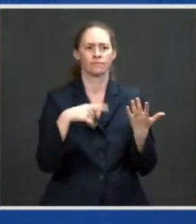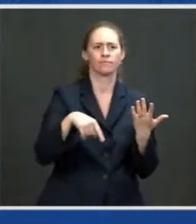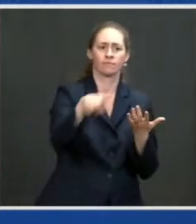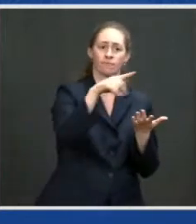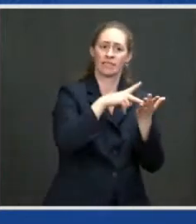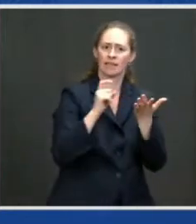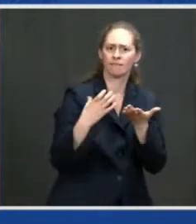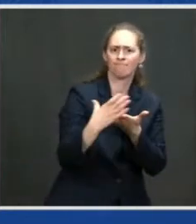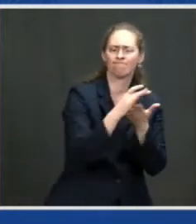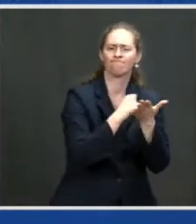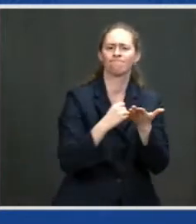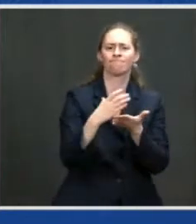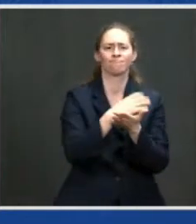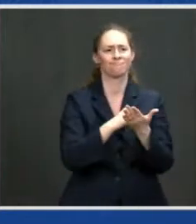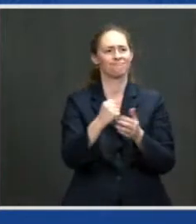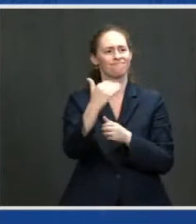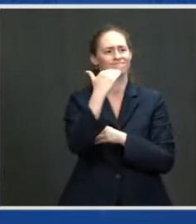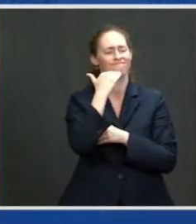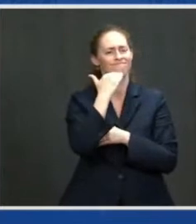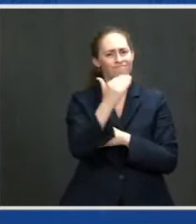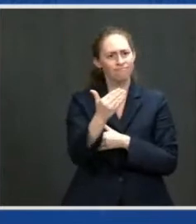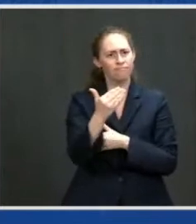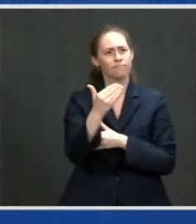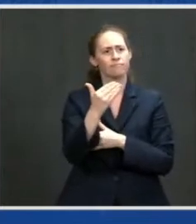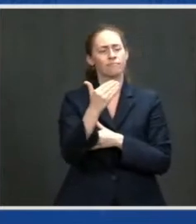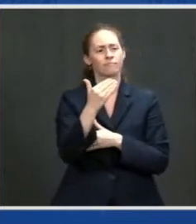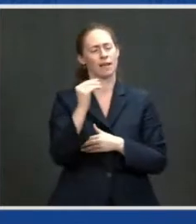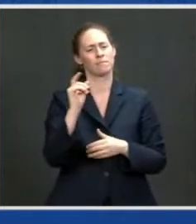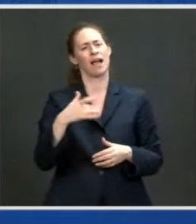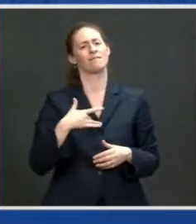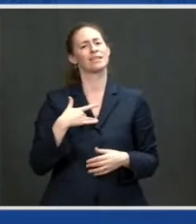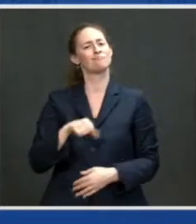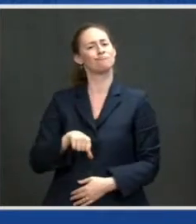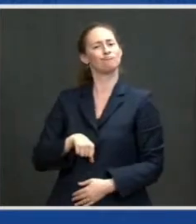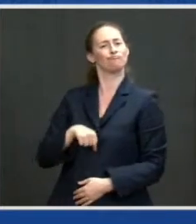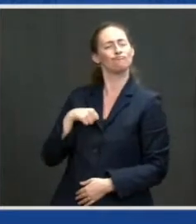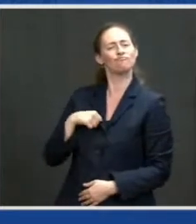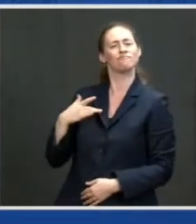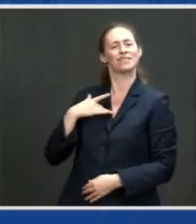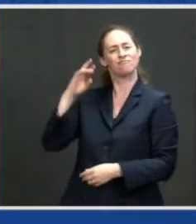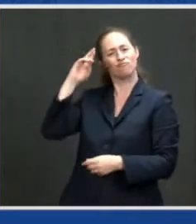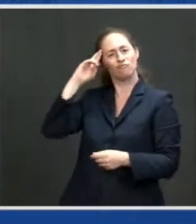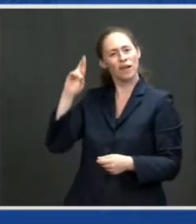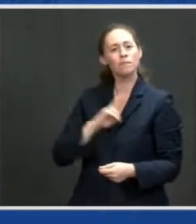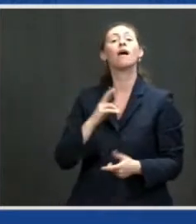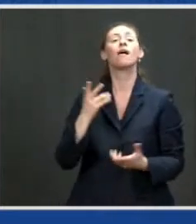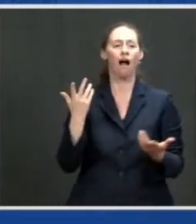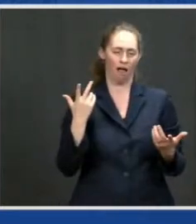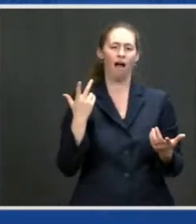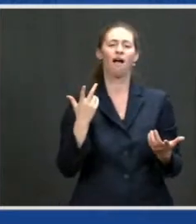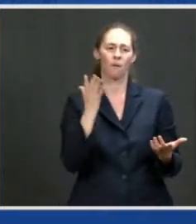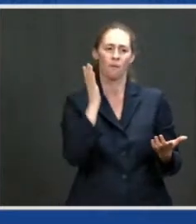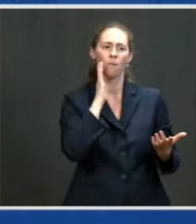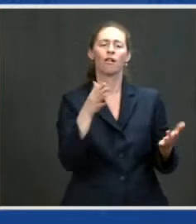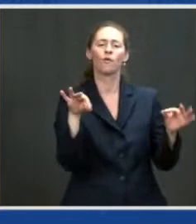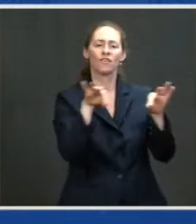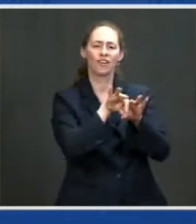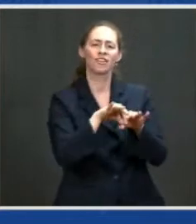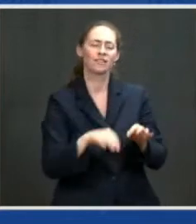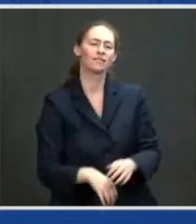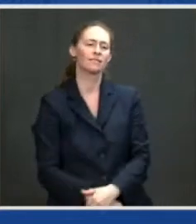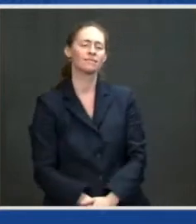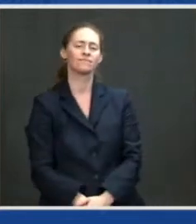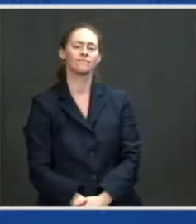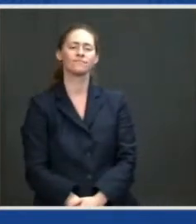and respect in the workplace. And it helps ensure that America, when you walk into work, you don't have to check your right to be treated with respect